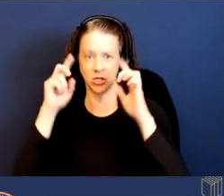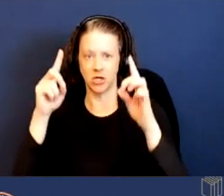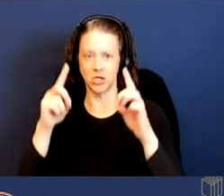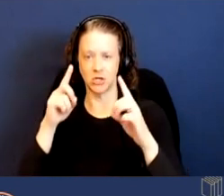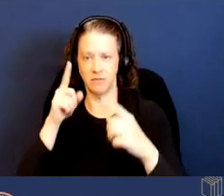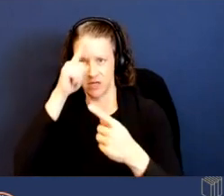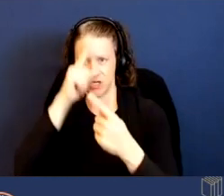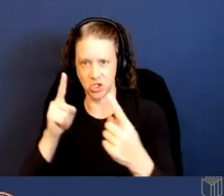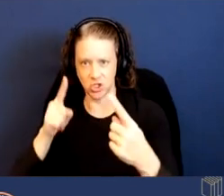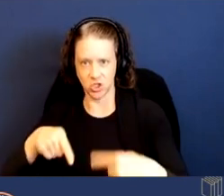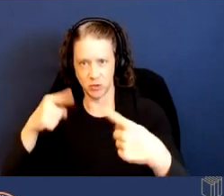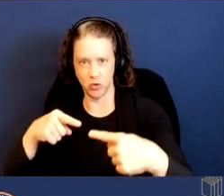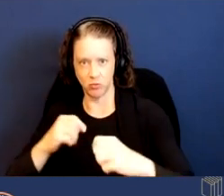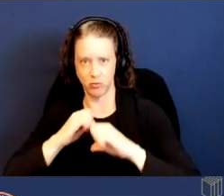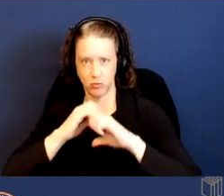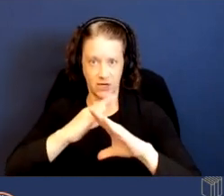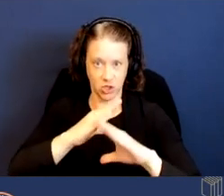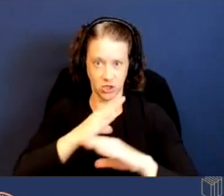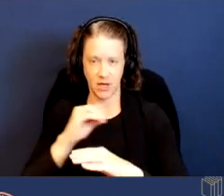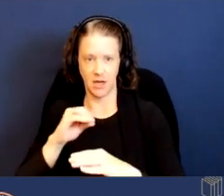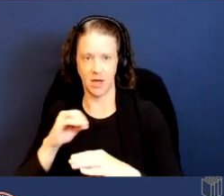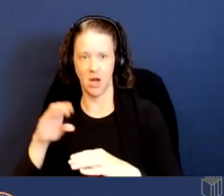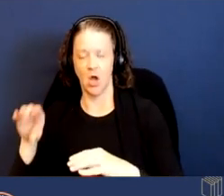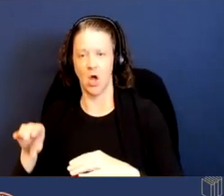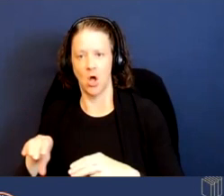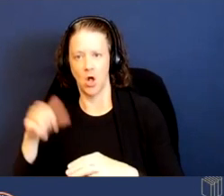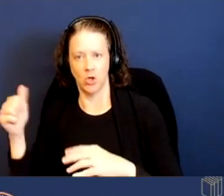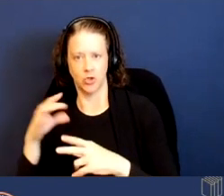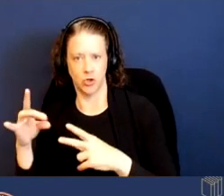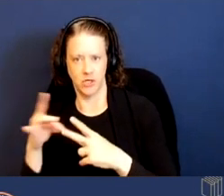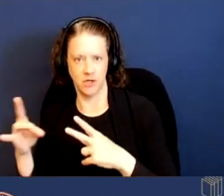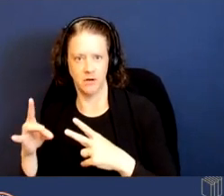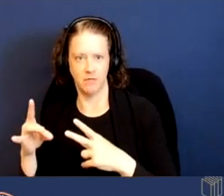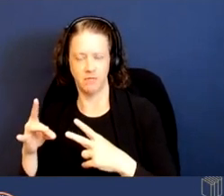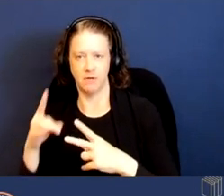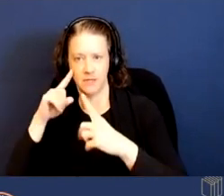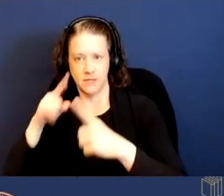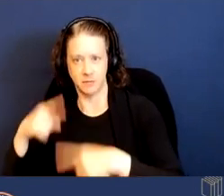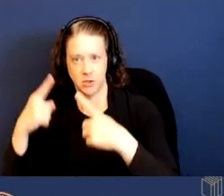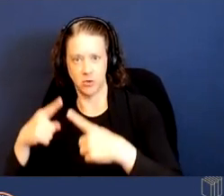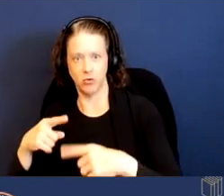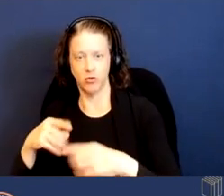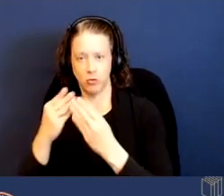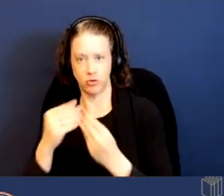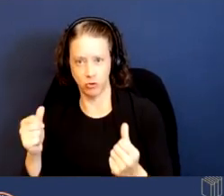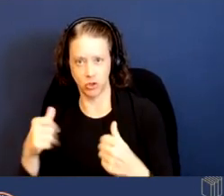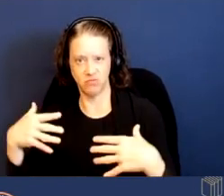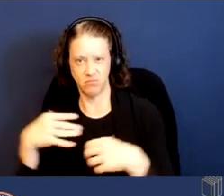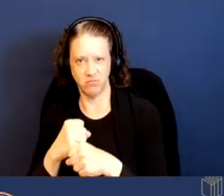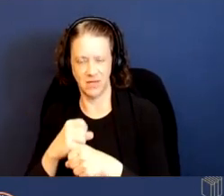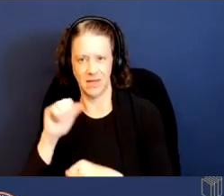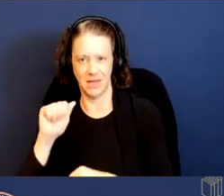dispute prevention and alternative dispute resolution, right, or otherwise known as another